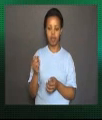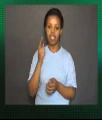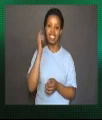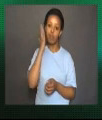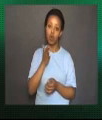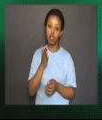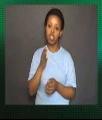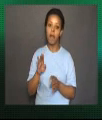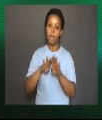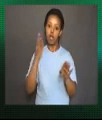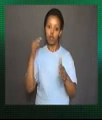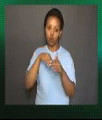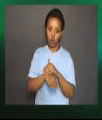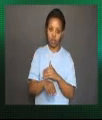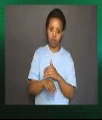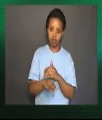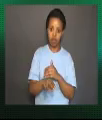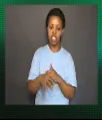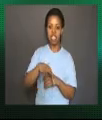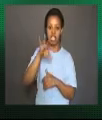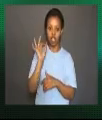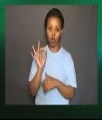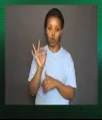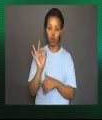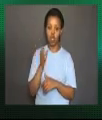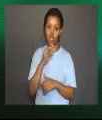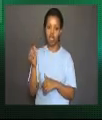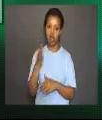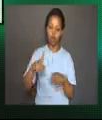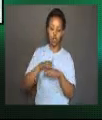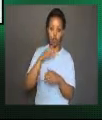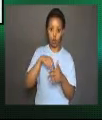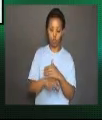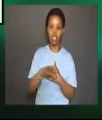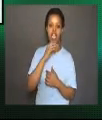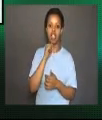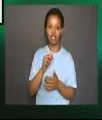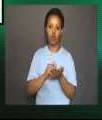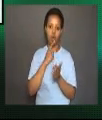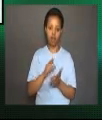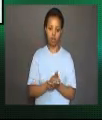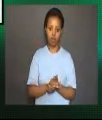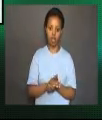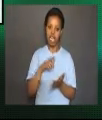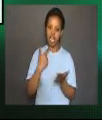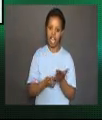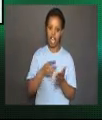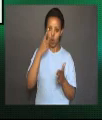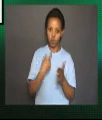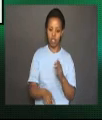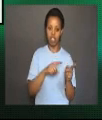jars and not in the closed jars. His results matched